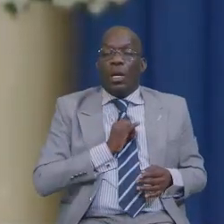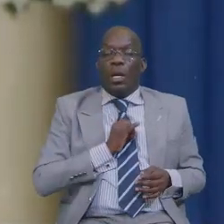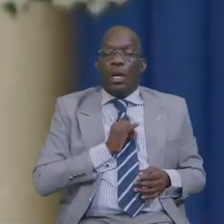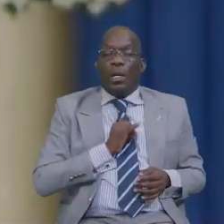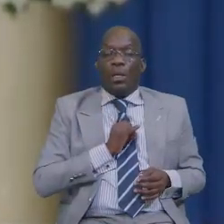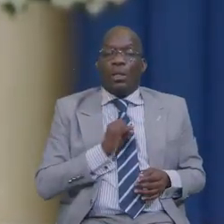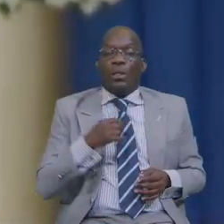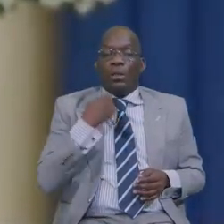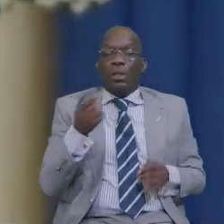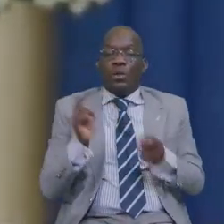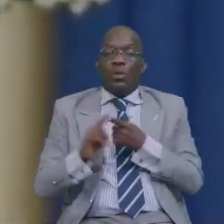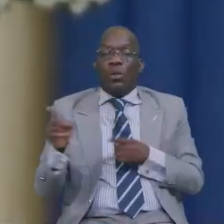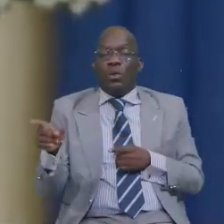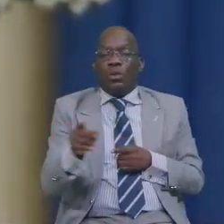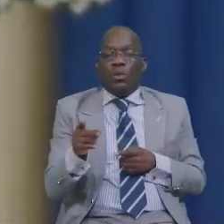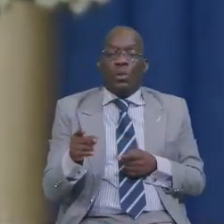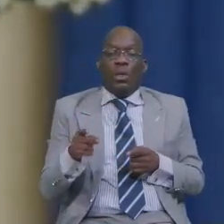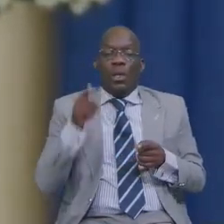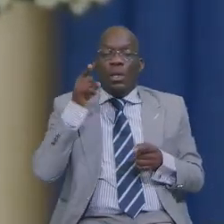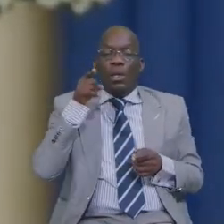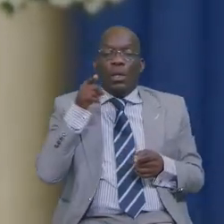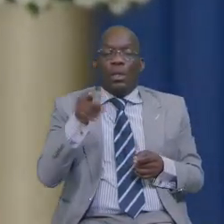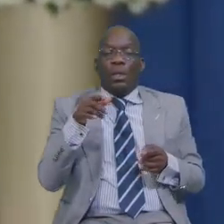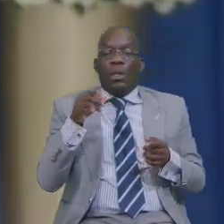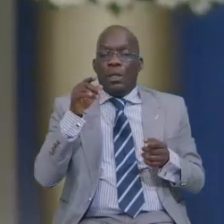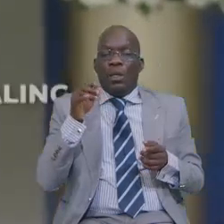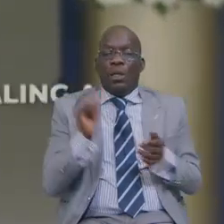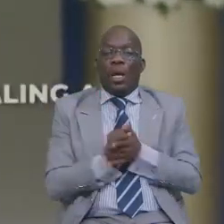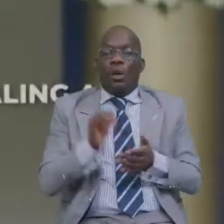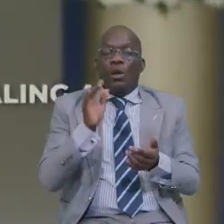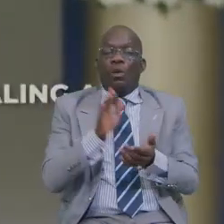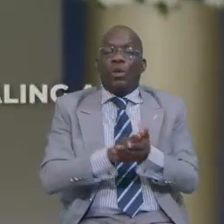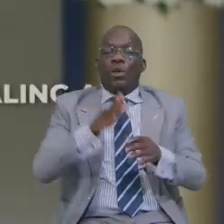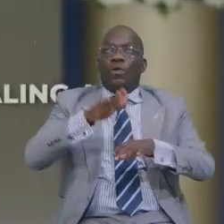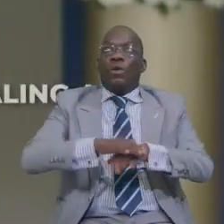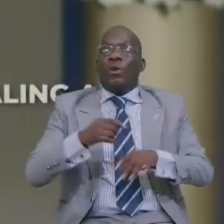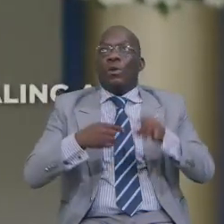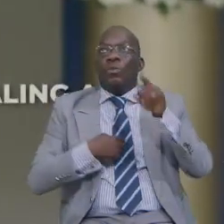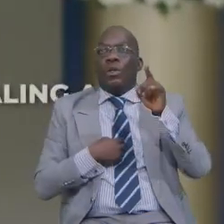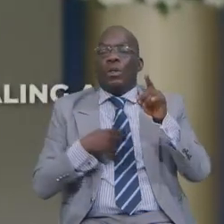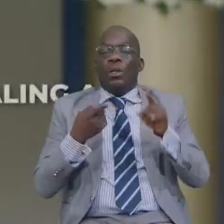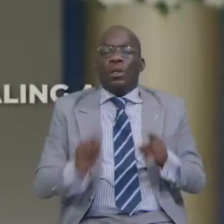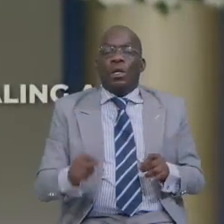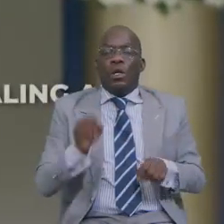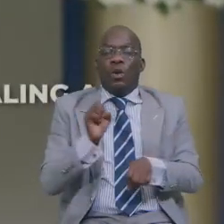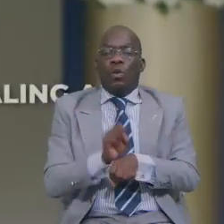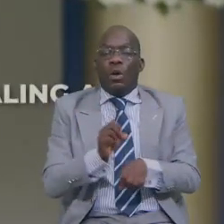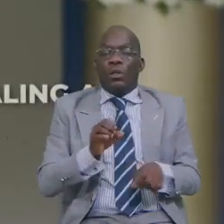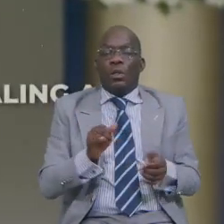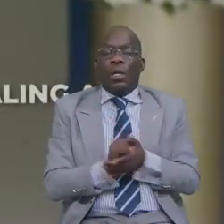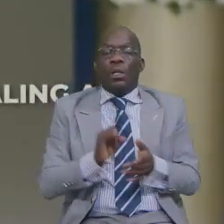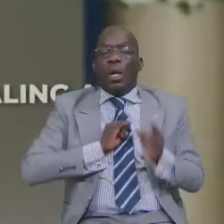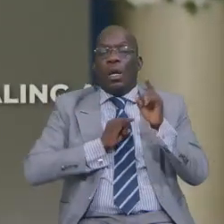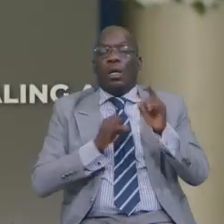you, he that believeth on me, the works that I do, he shall